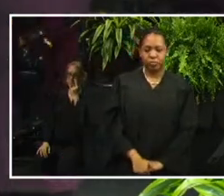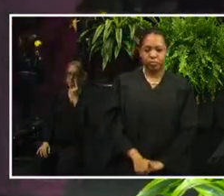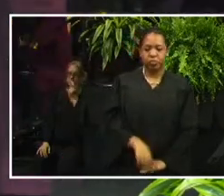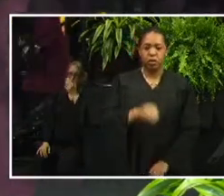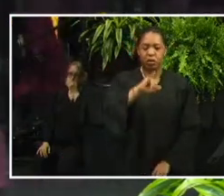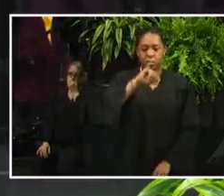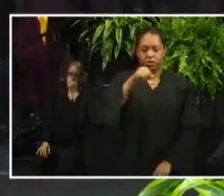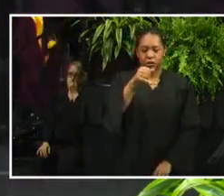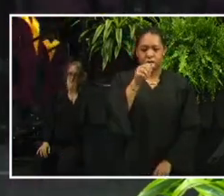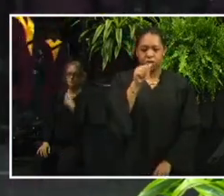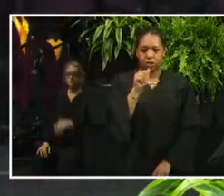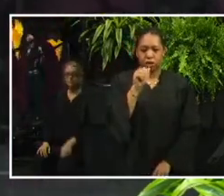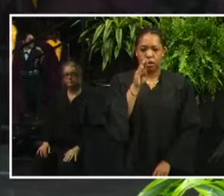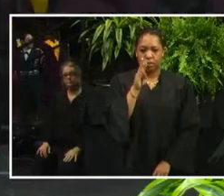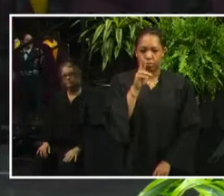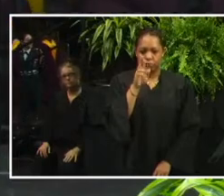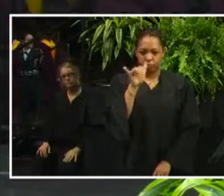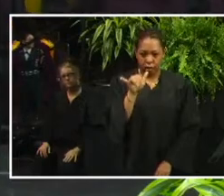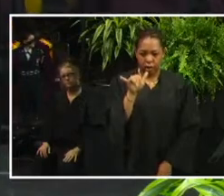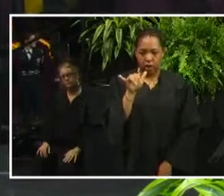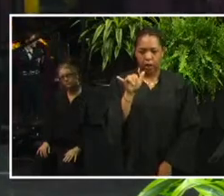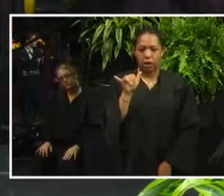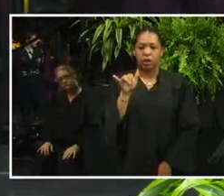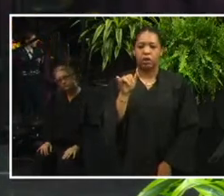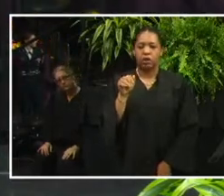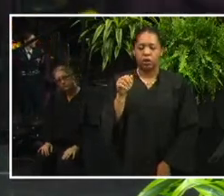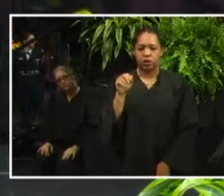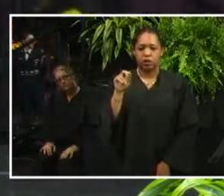Jabri Leon Lodholt Jr.